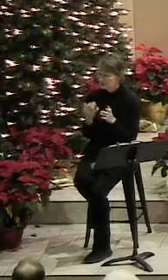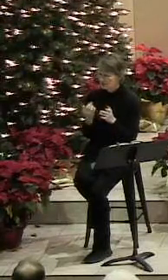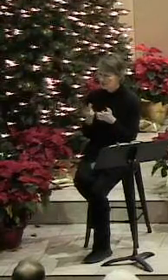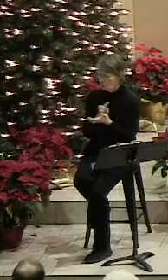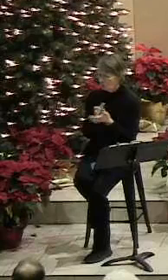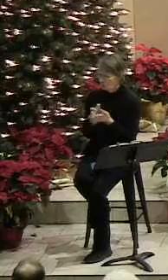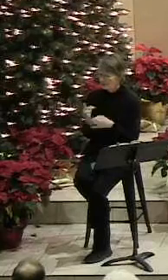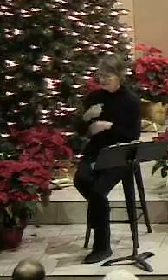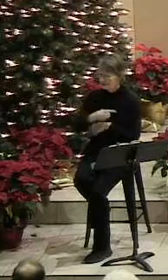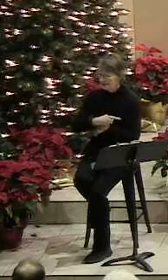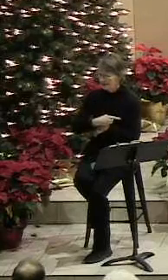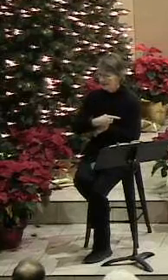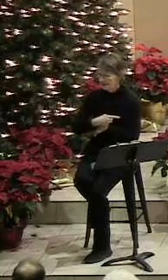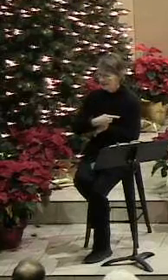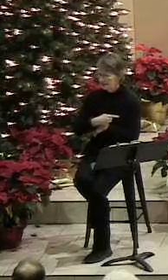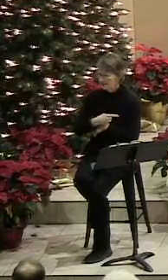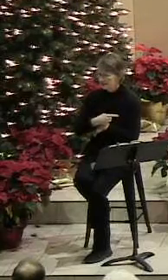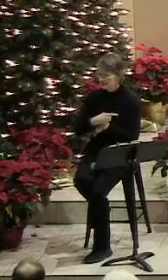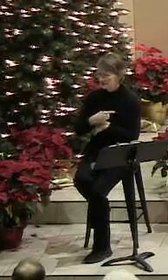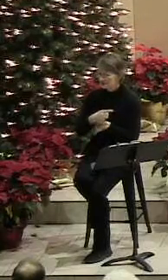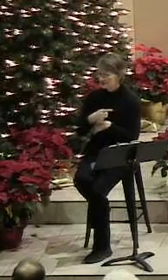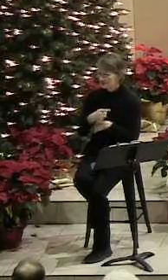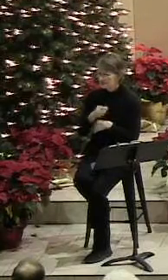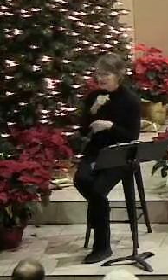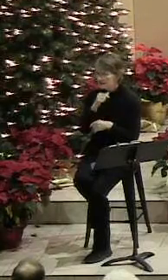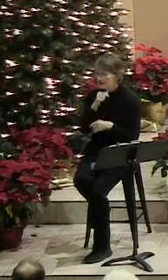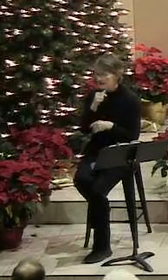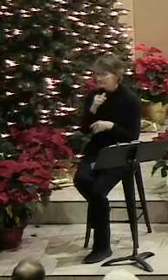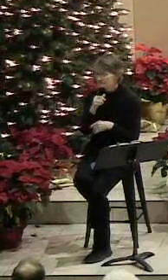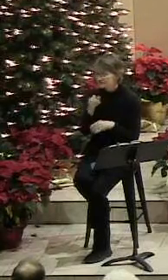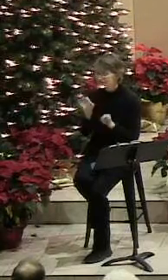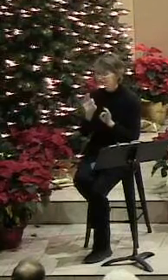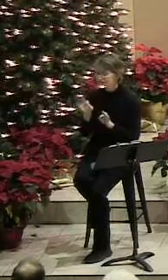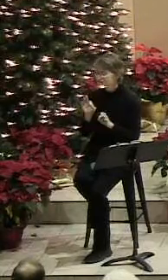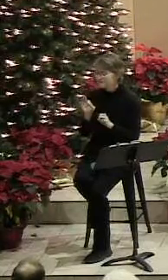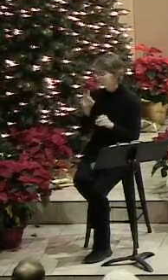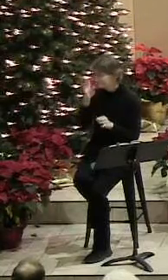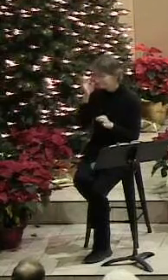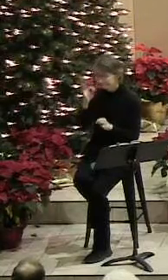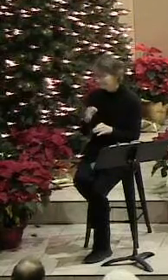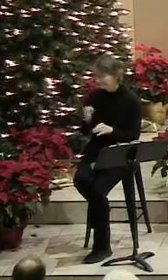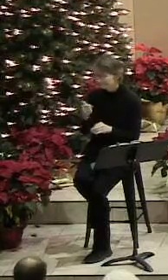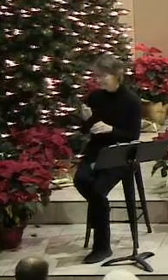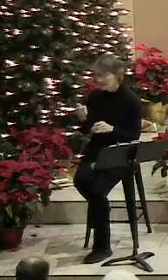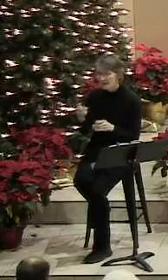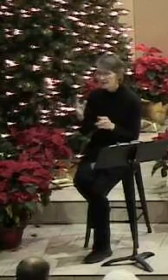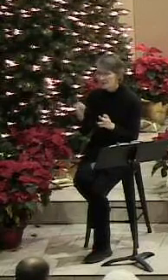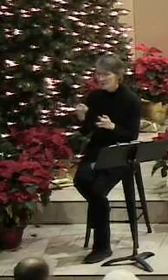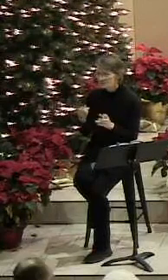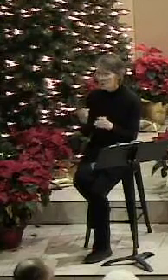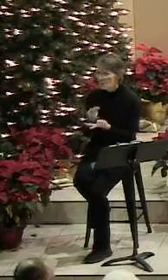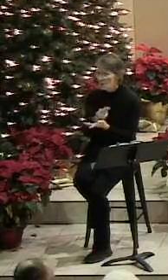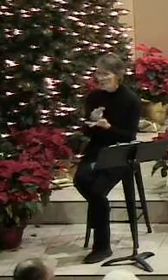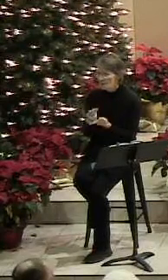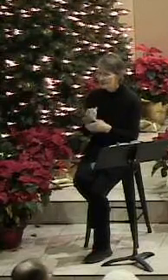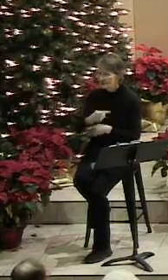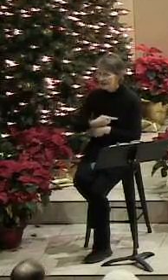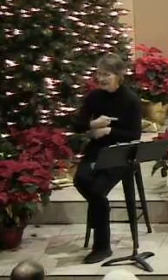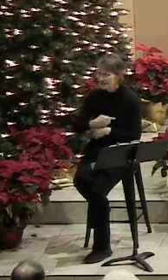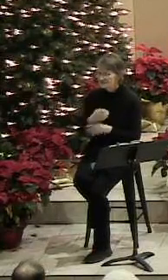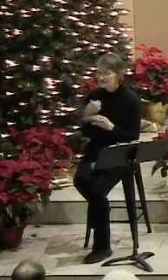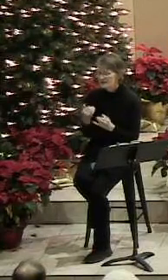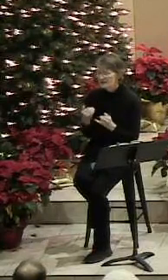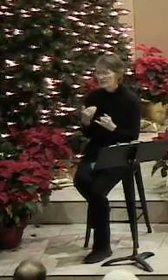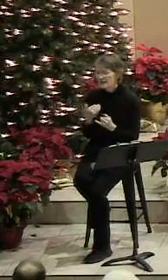70% of the time, this is an obligatory day, not just a day that Catholics like to come to Mass. It's a day we're supposed to come to Mass normally. And so here we